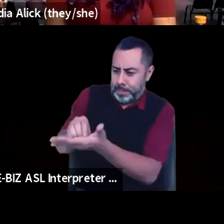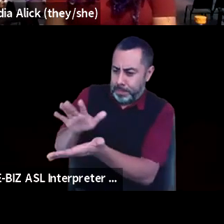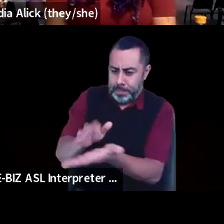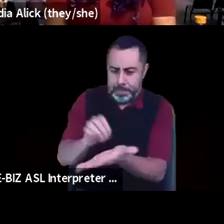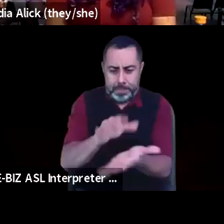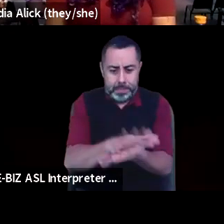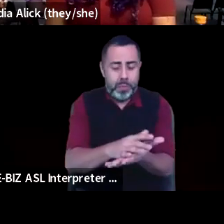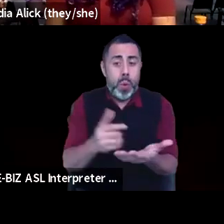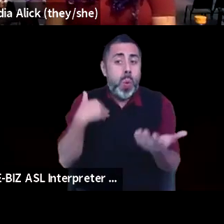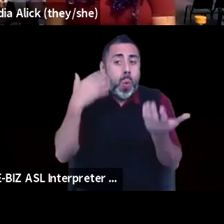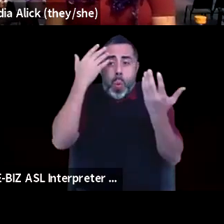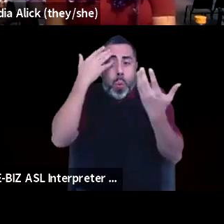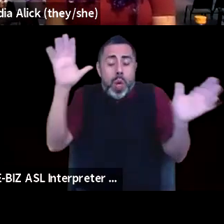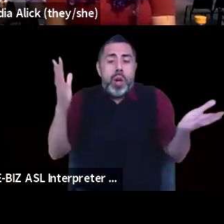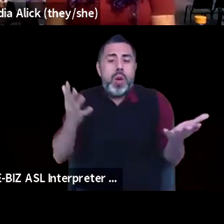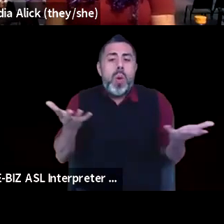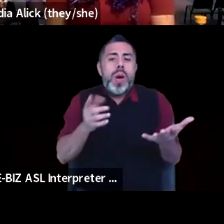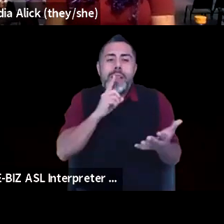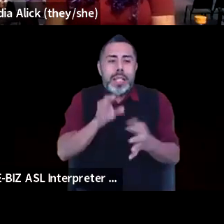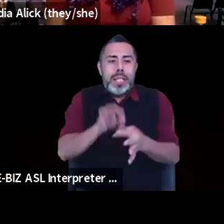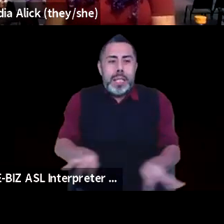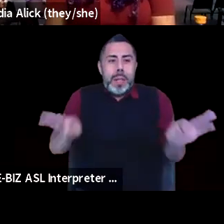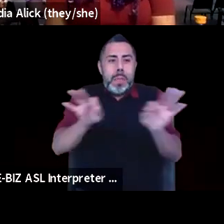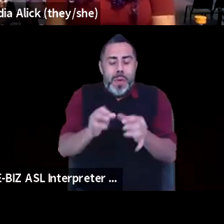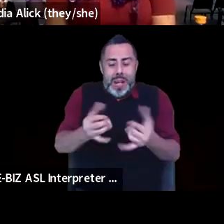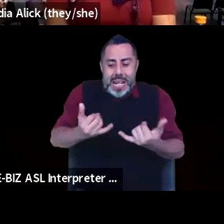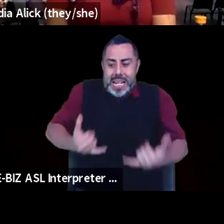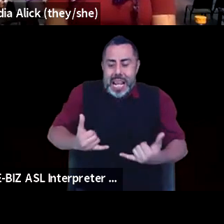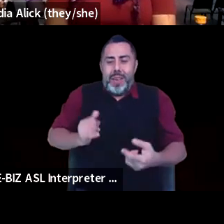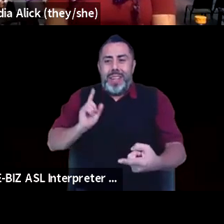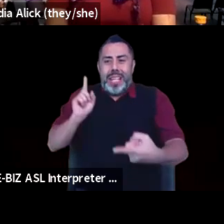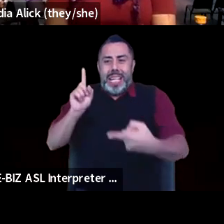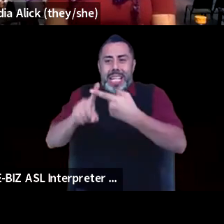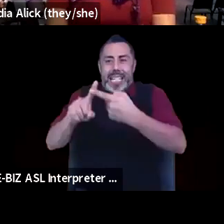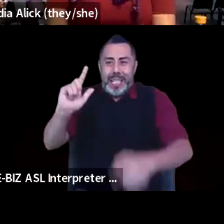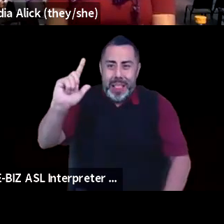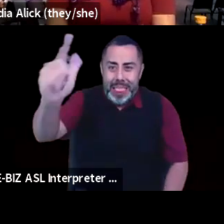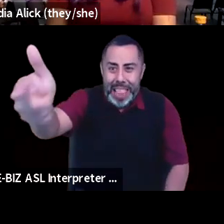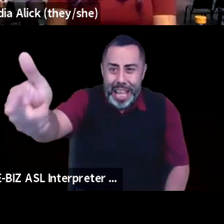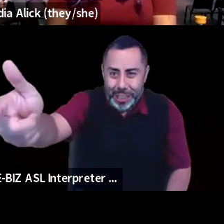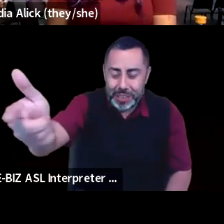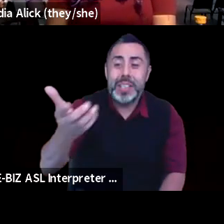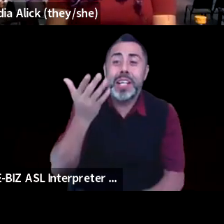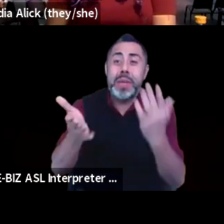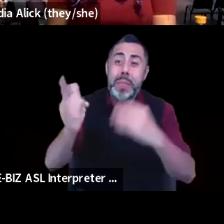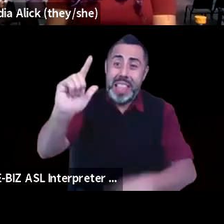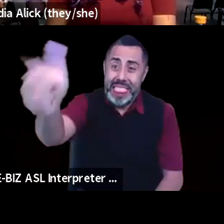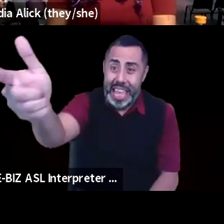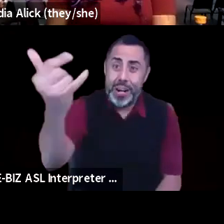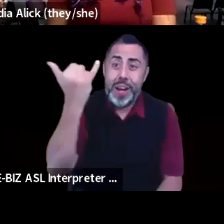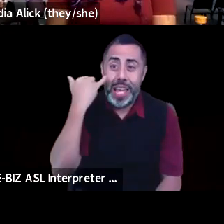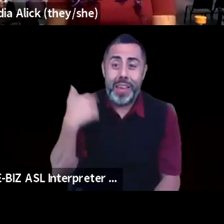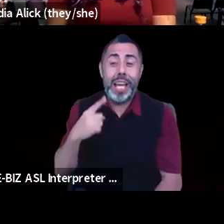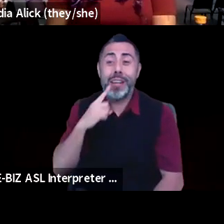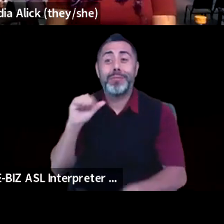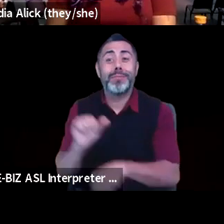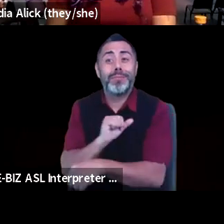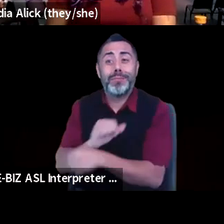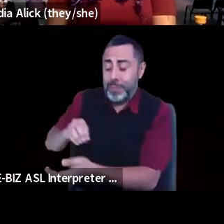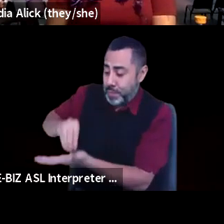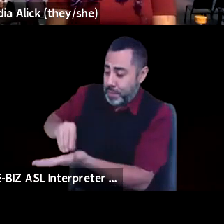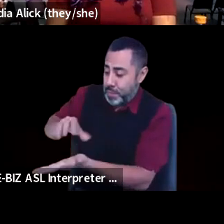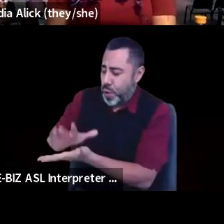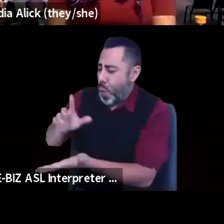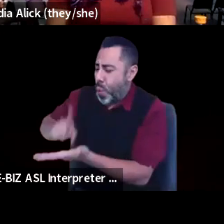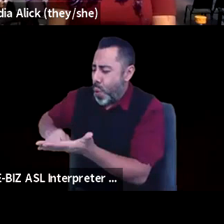moment until later. And we may be able to see those threads when we look back later if we've properly documented what we were thinking and feeling. And